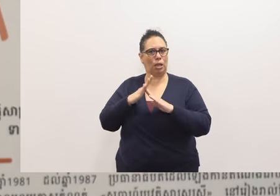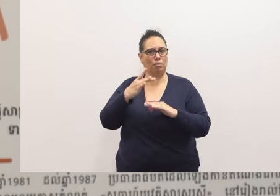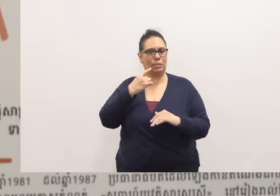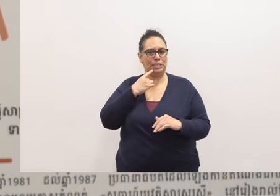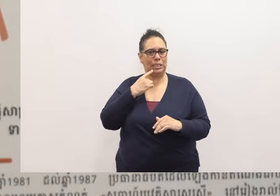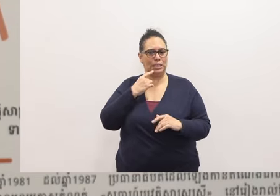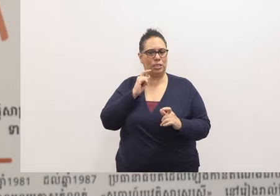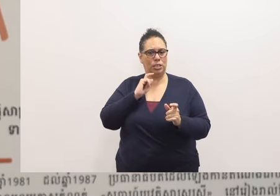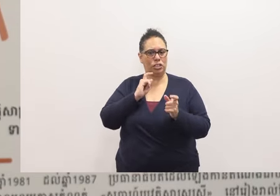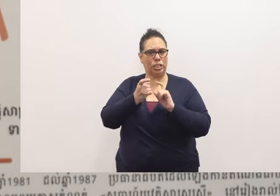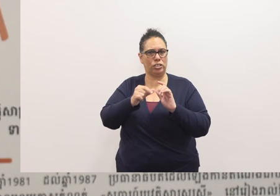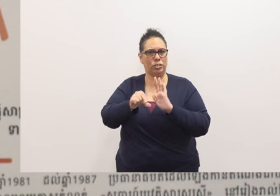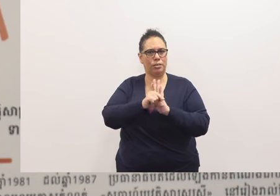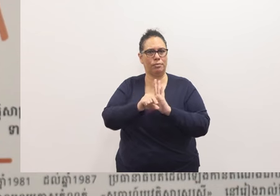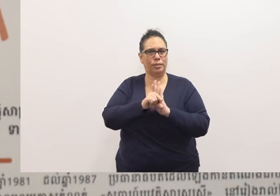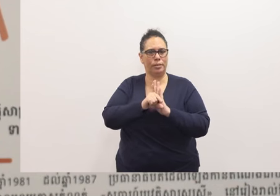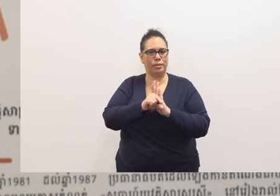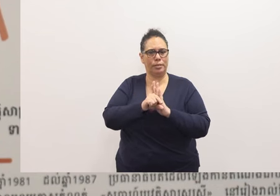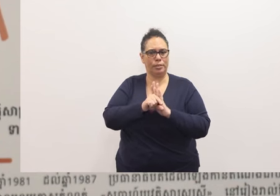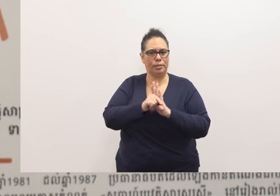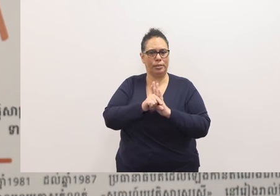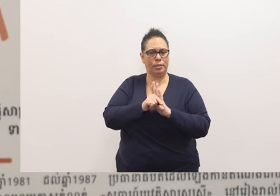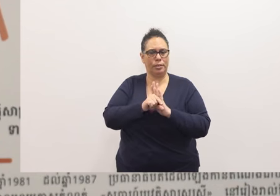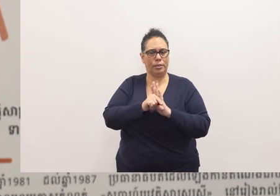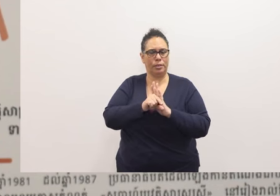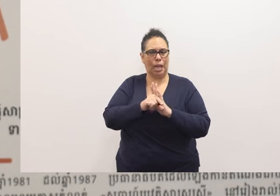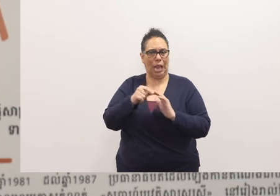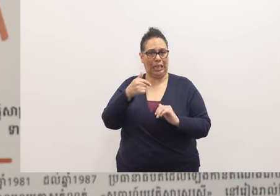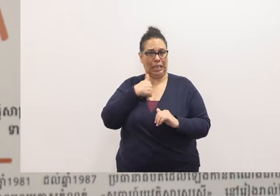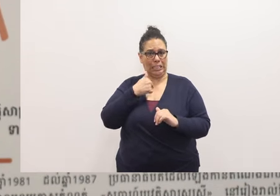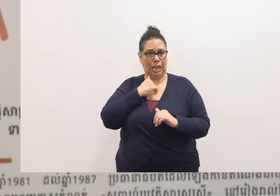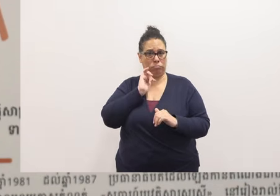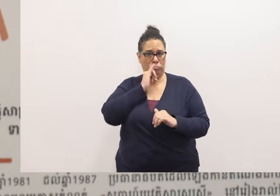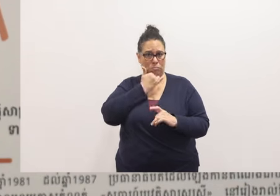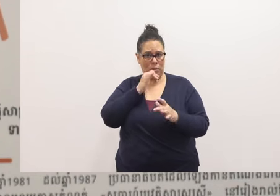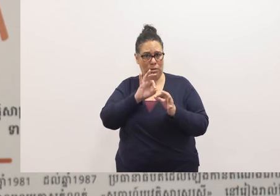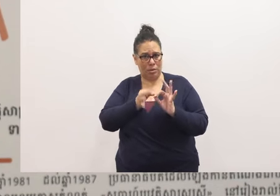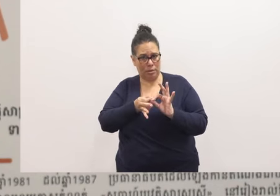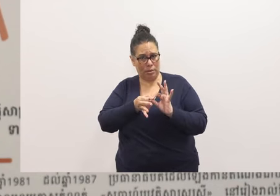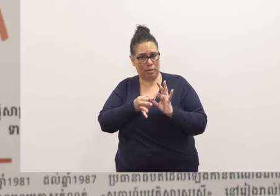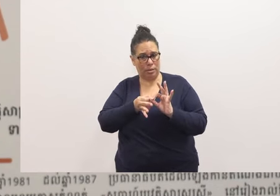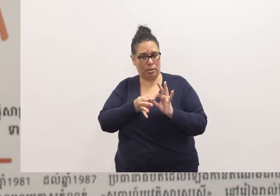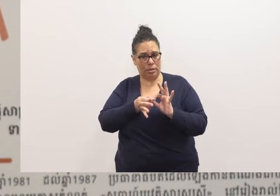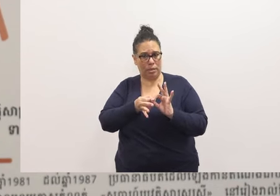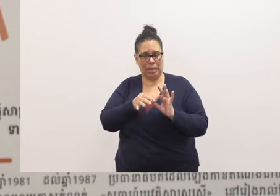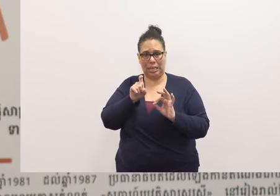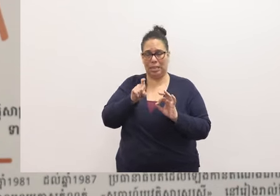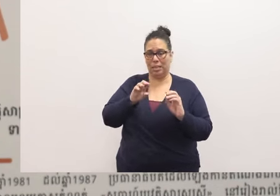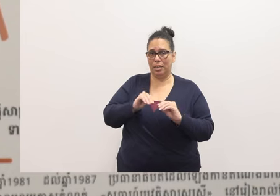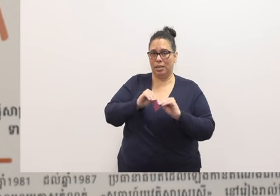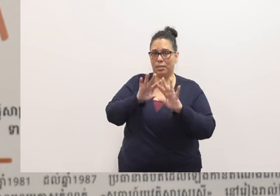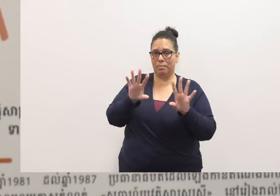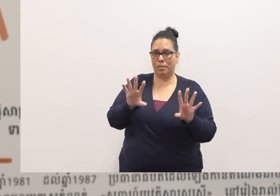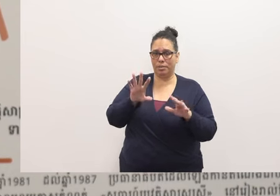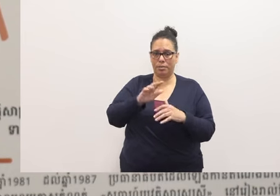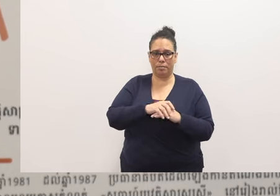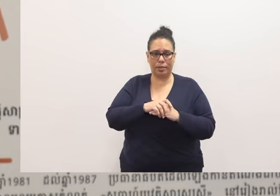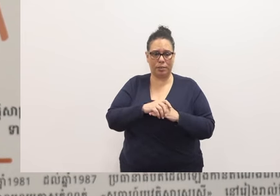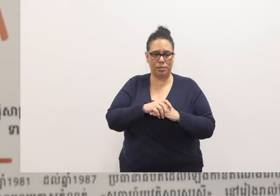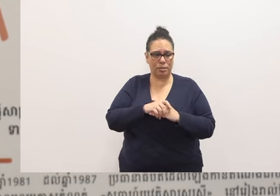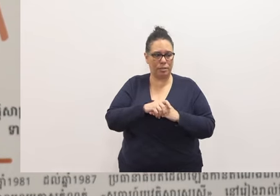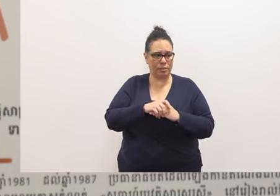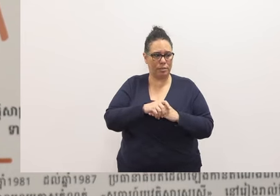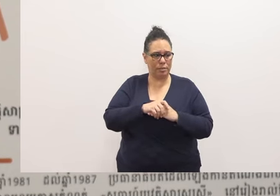in changing a grade. Unless I'm misinterpreting that, that could be clarified by